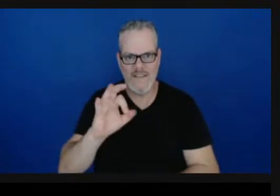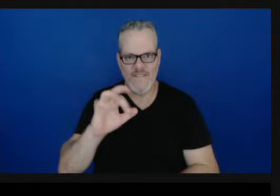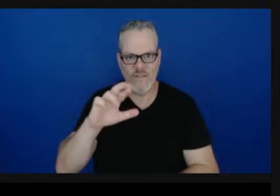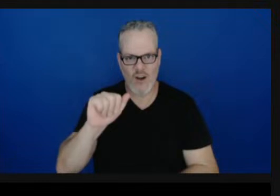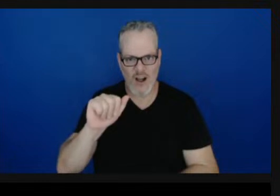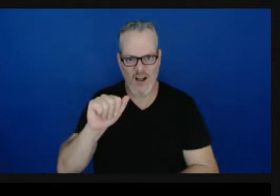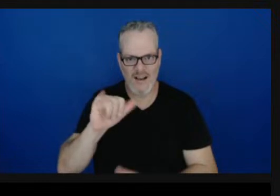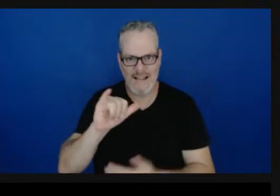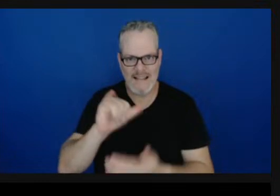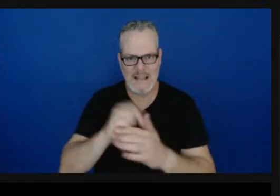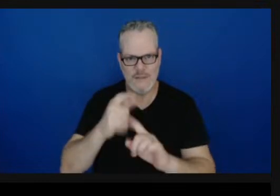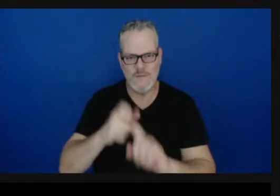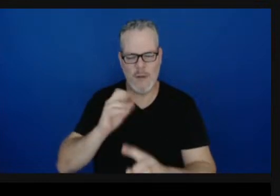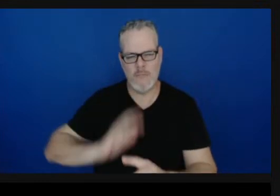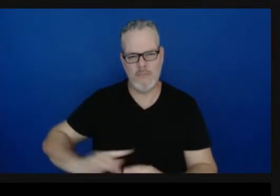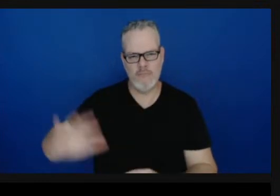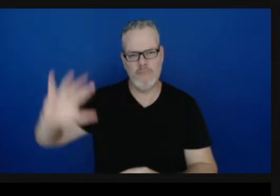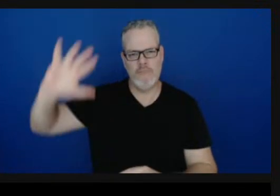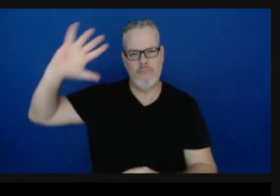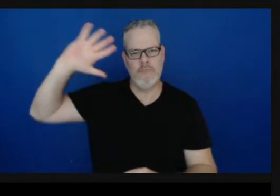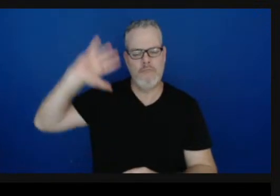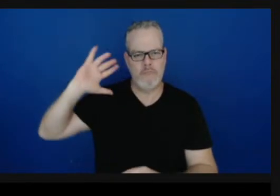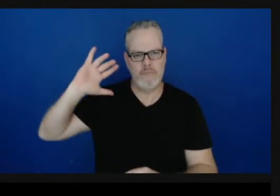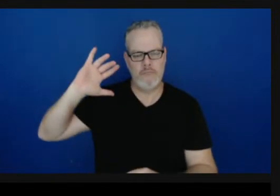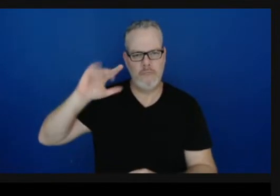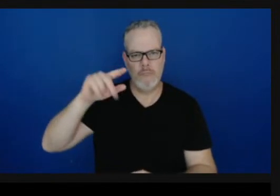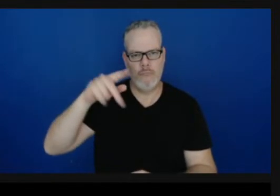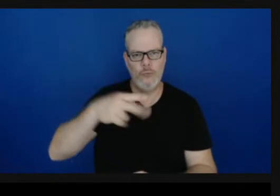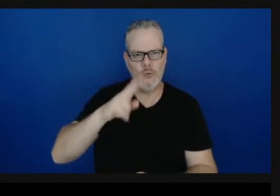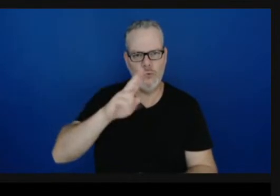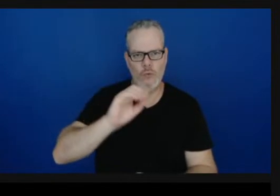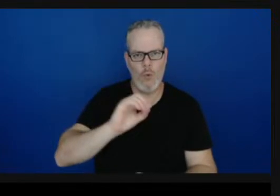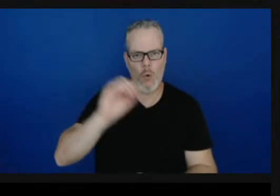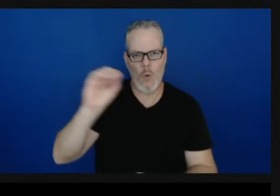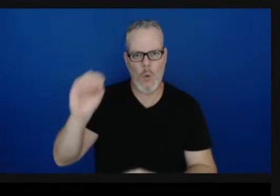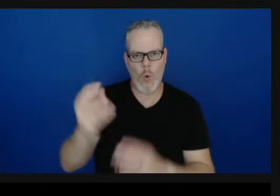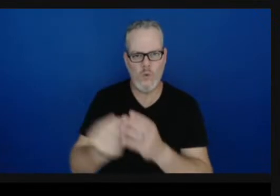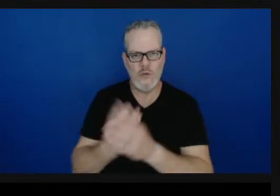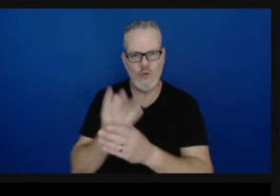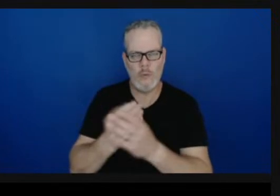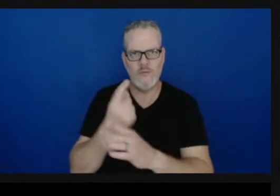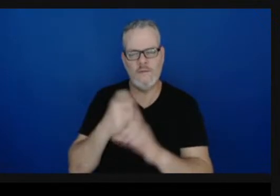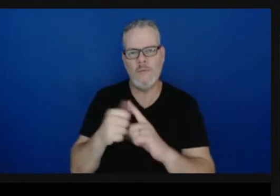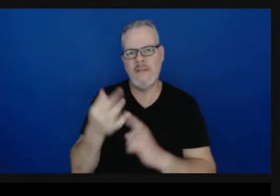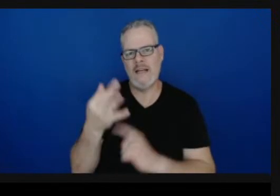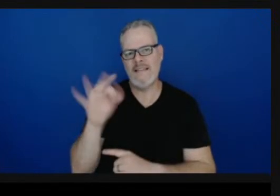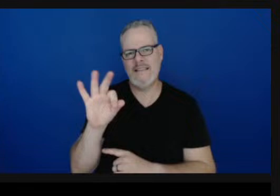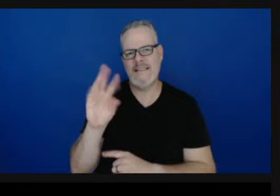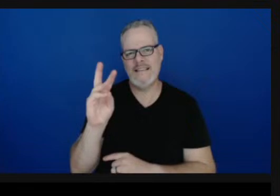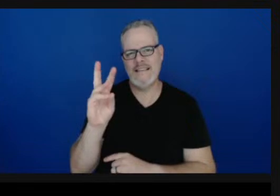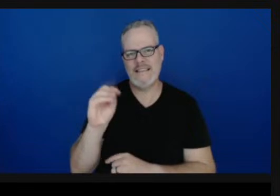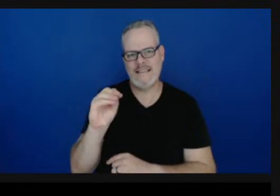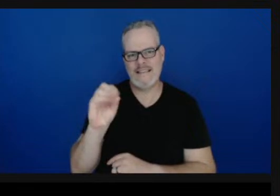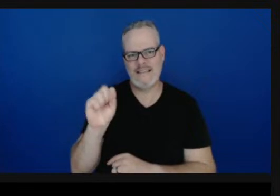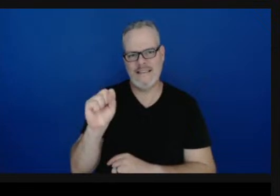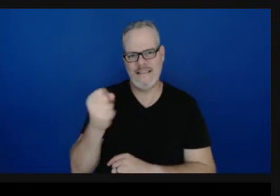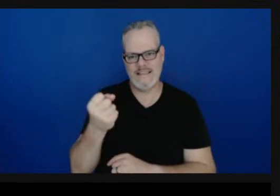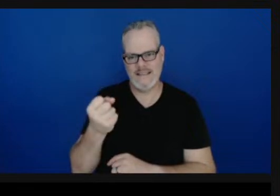from the Pu'u'u eruption era, covering those last flows of the 1960s on most of the crater